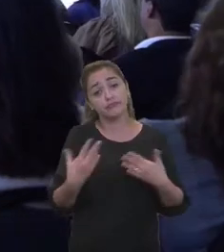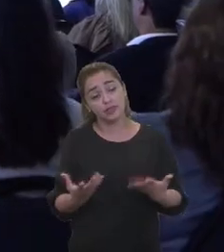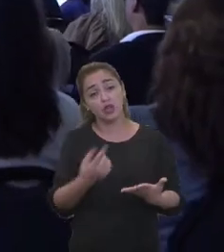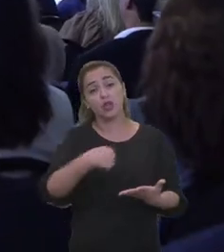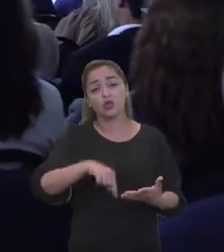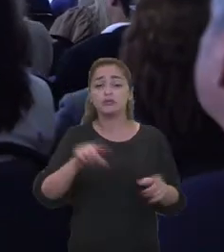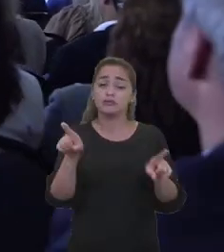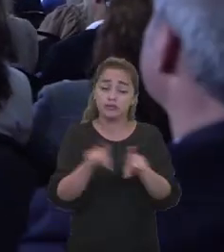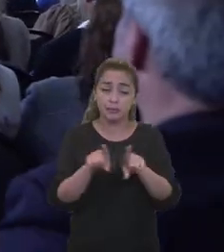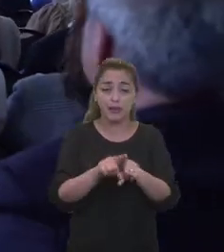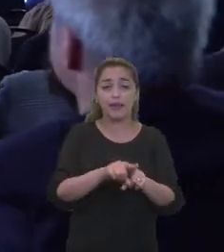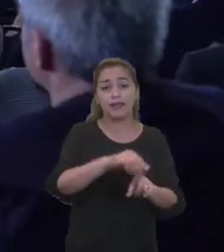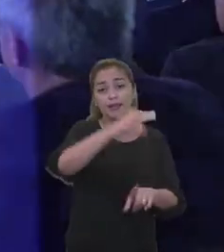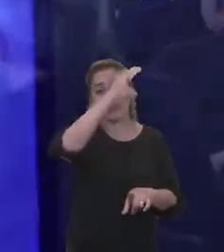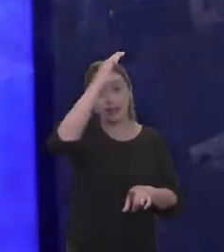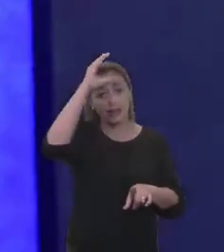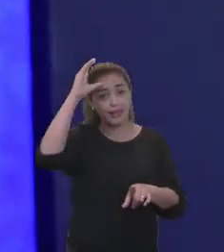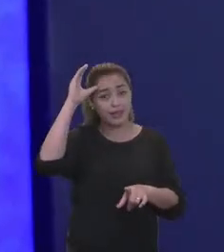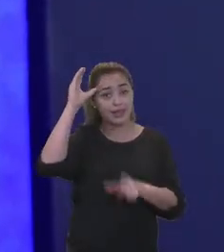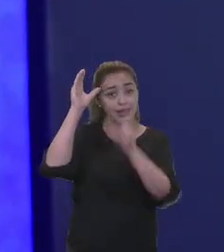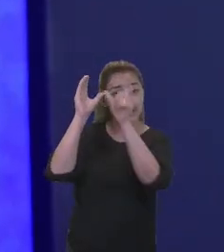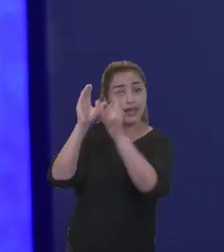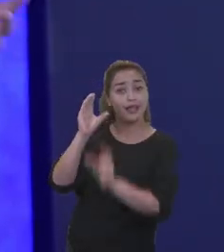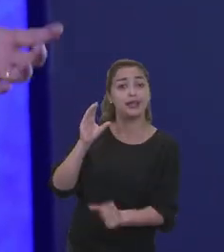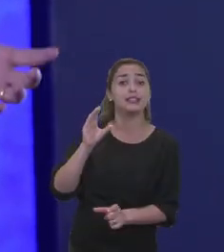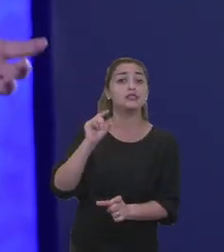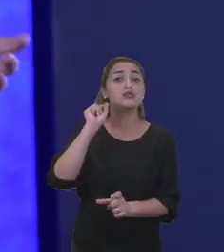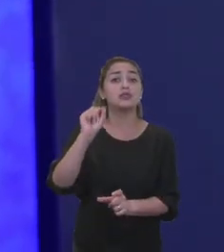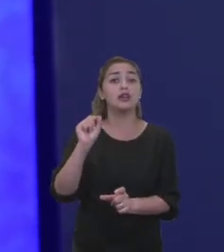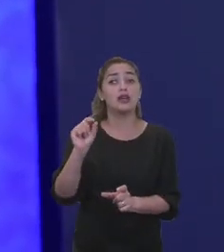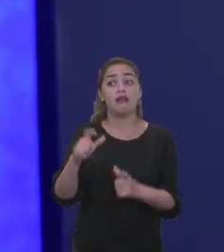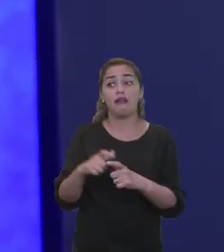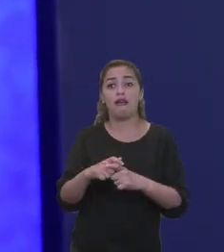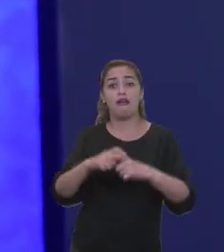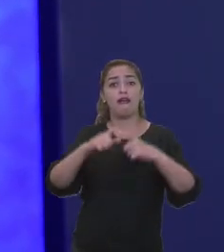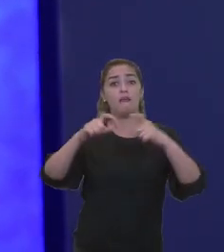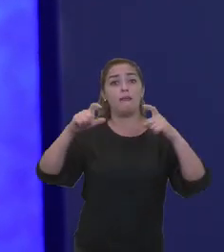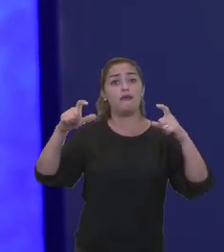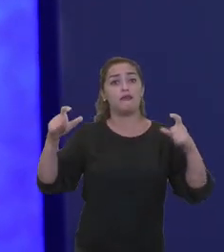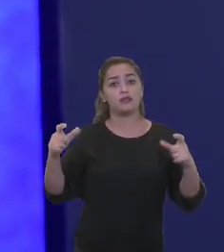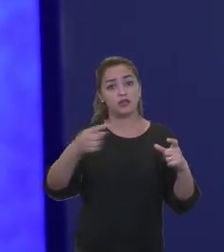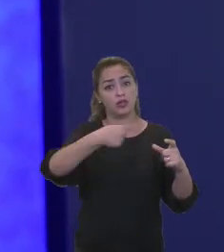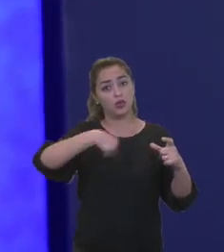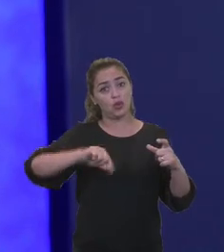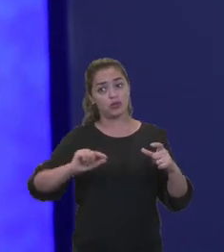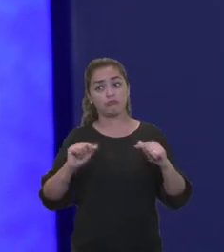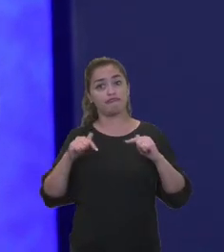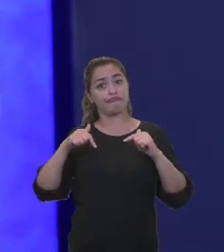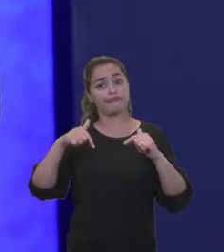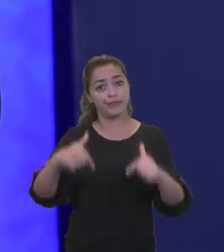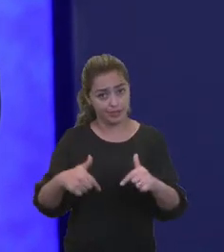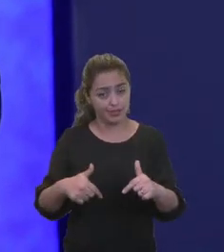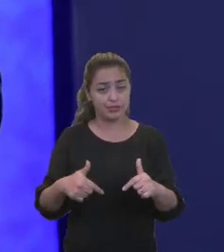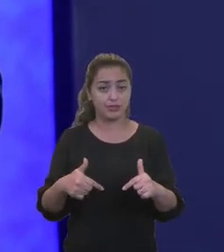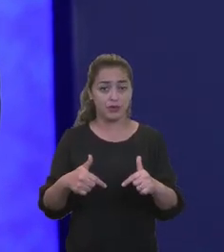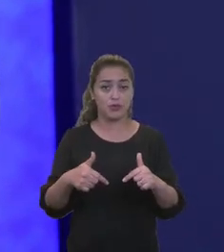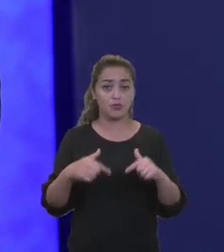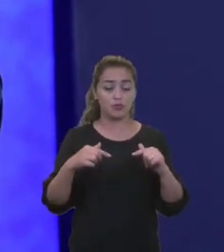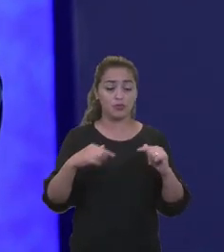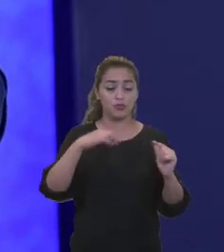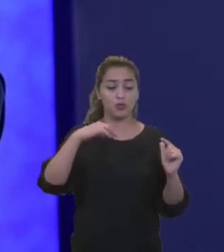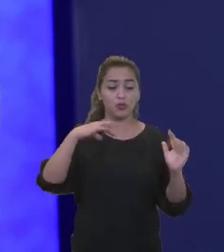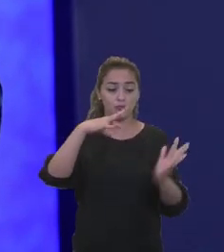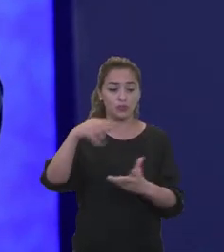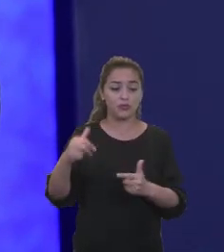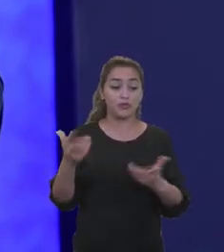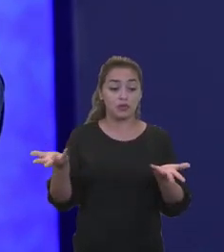our actions. And in the end of the day, we have our clients that can be catalysts of our situation. So